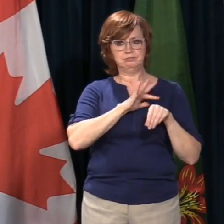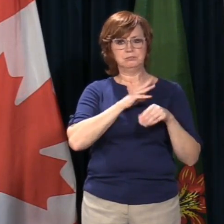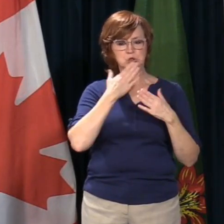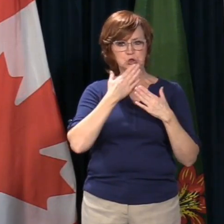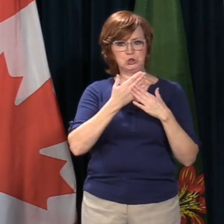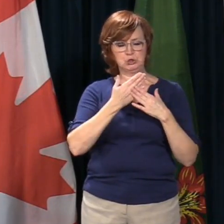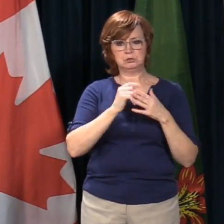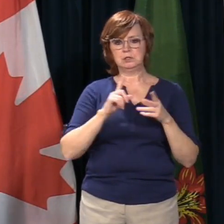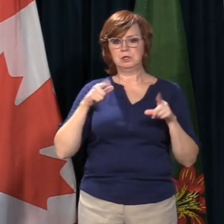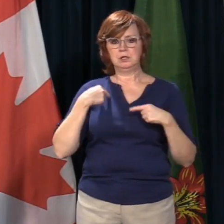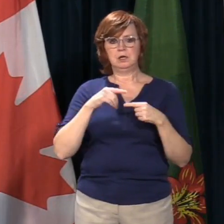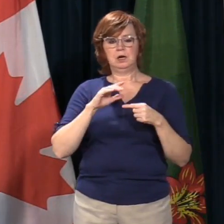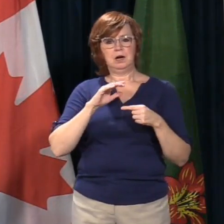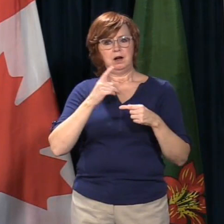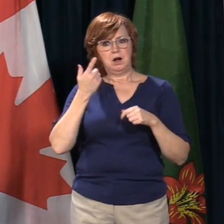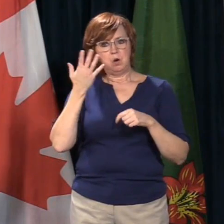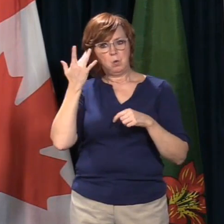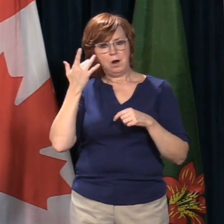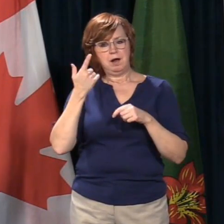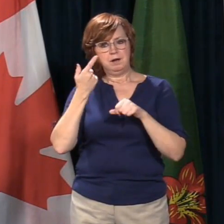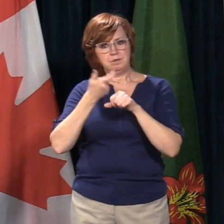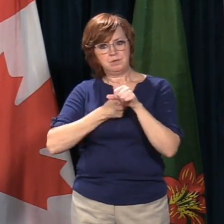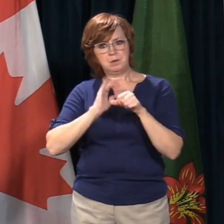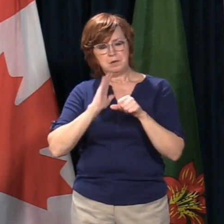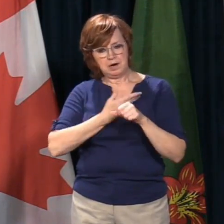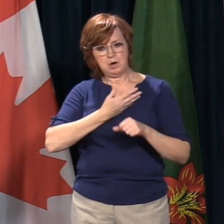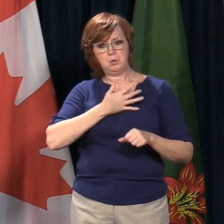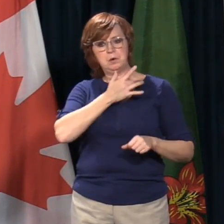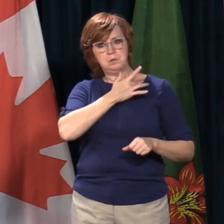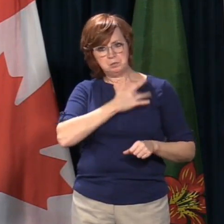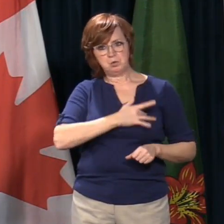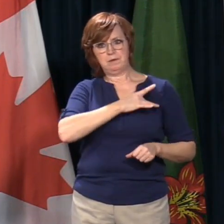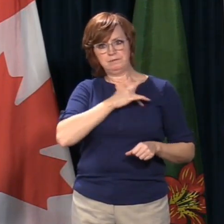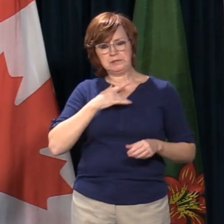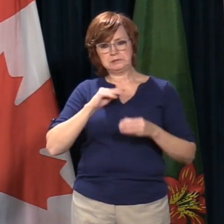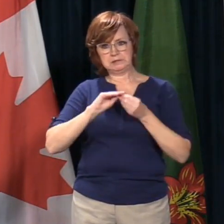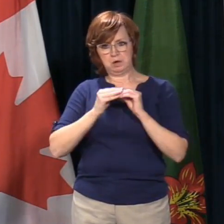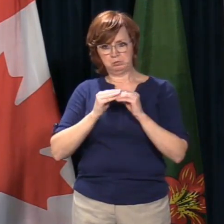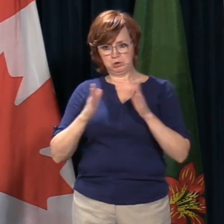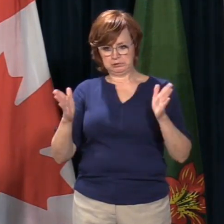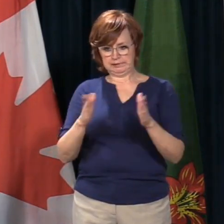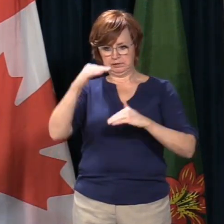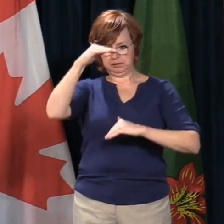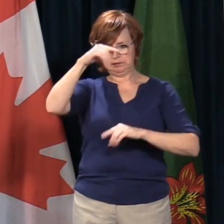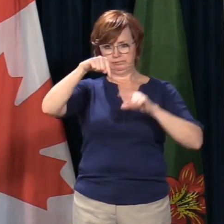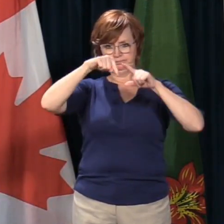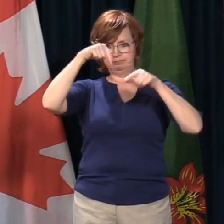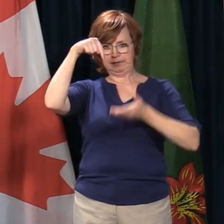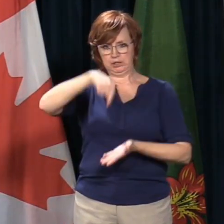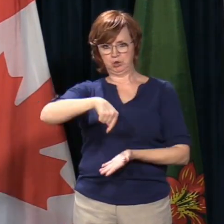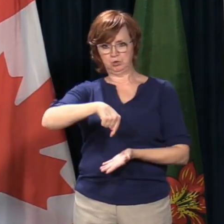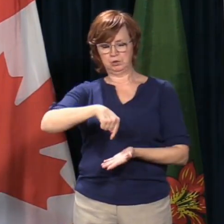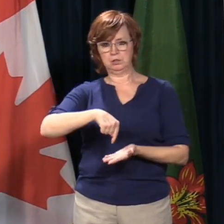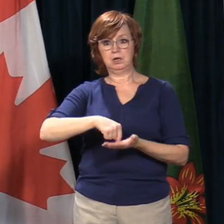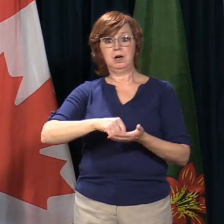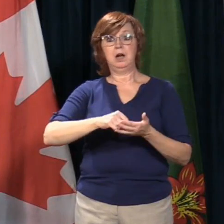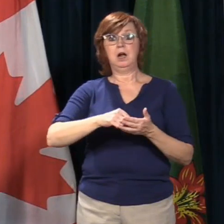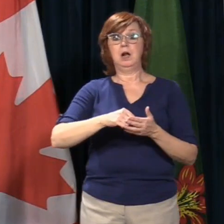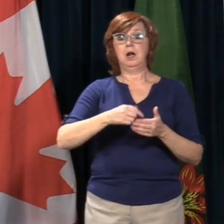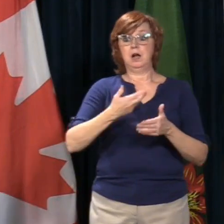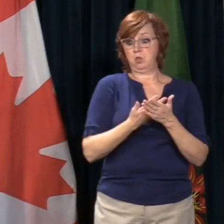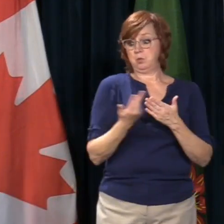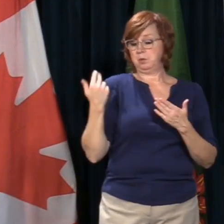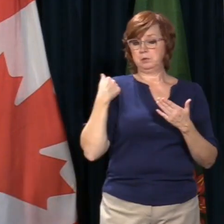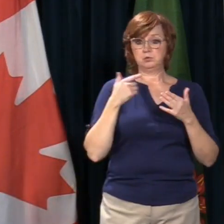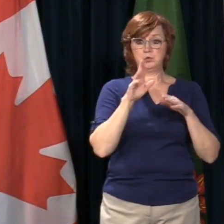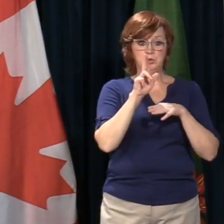would be different, as you know, from our first modeling discussions, is we were using the rate of spread and data from other jurisdictions globally. We